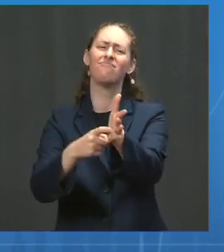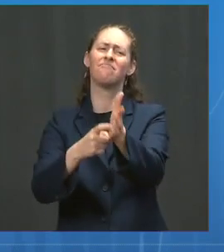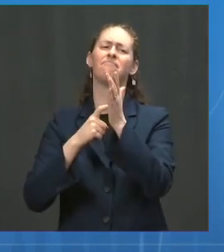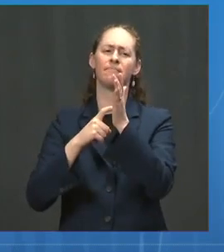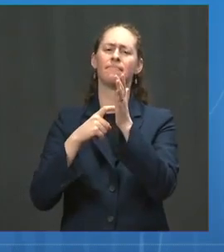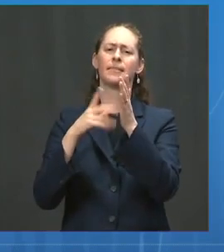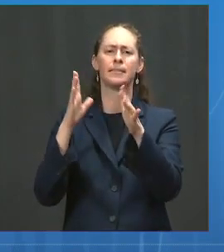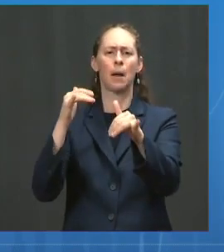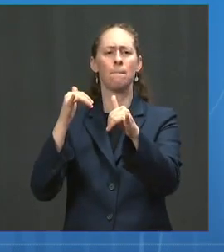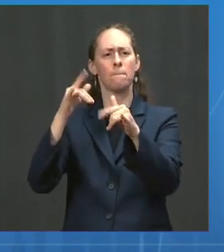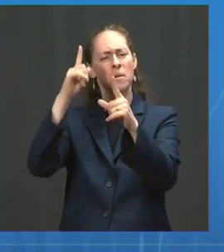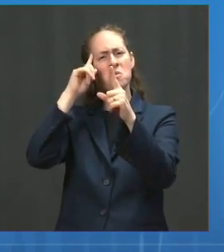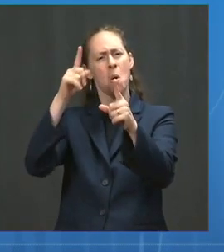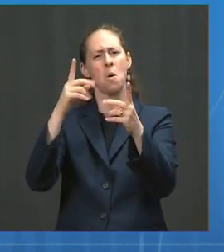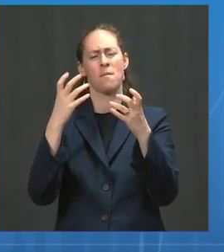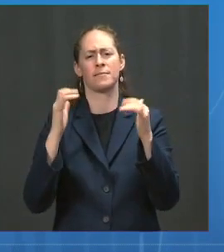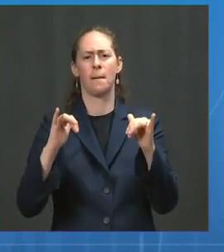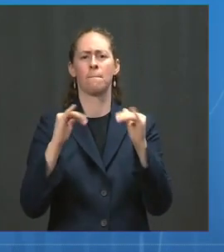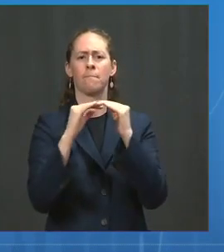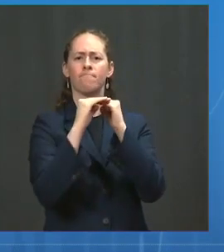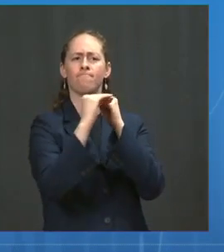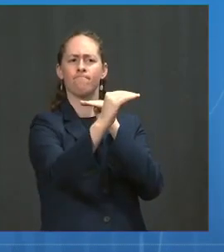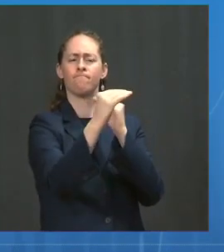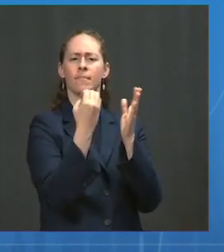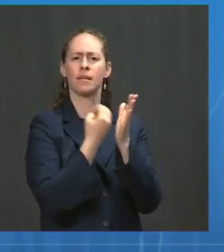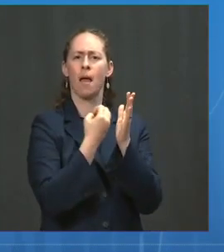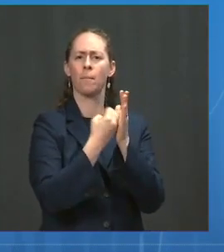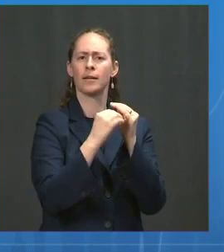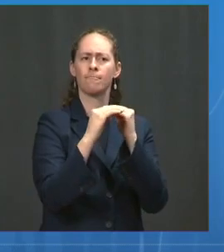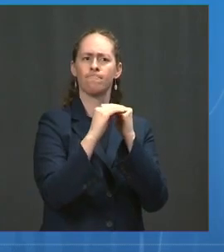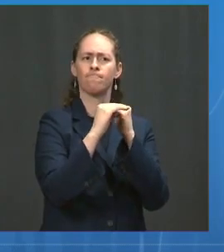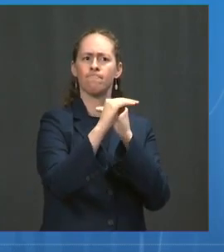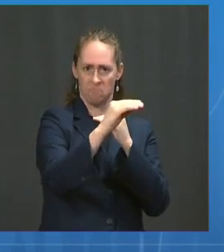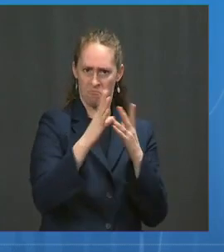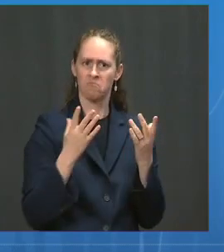Already, we're seeing momentum in vaccination requirements across the country.